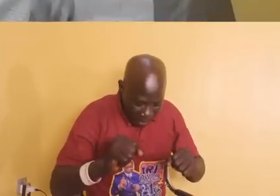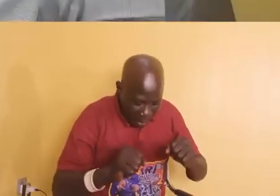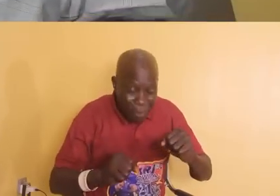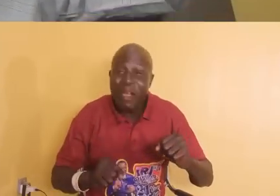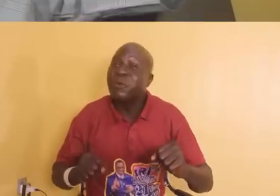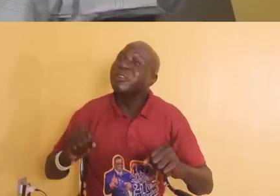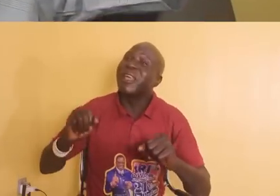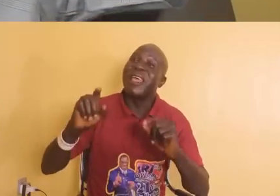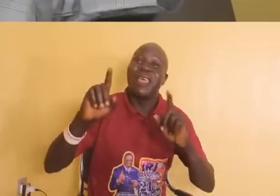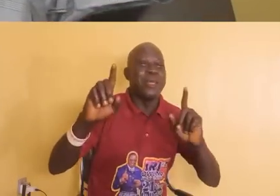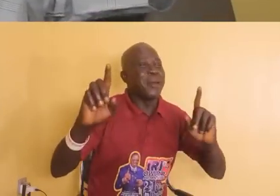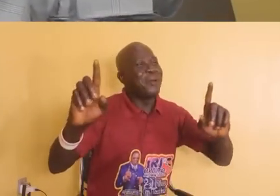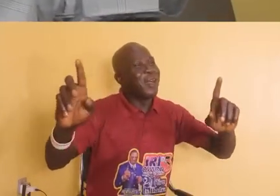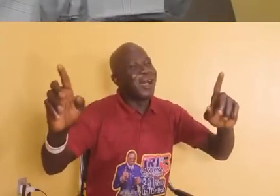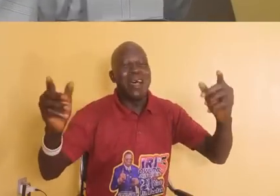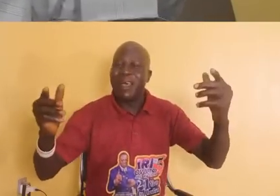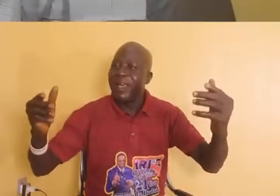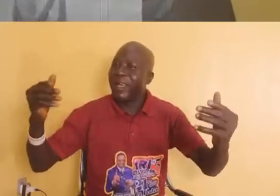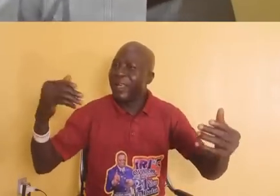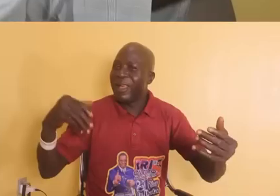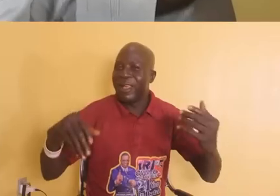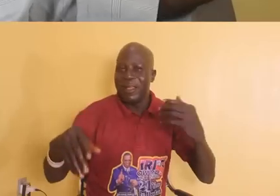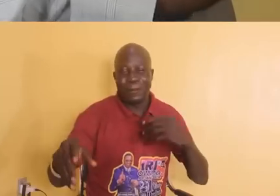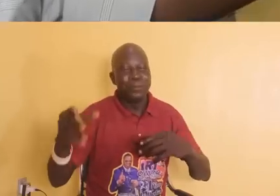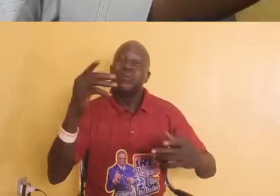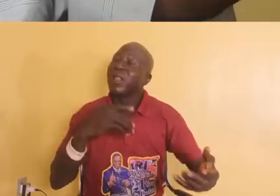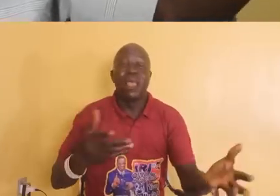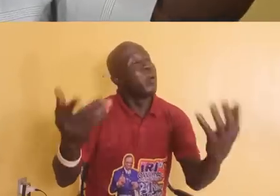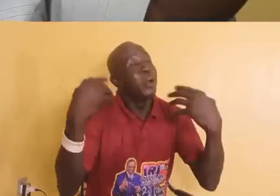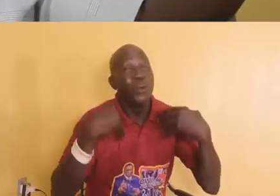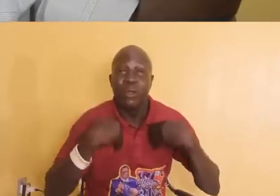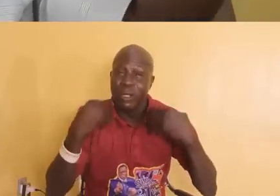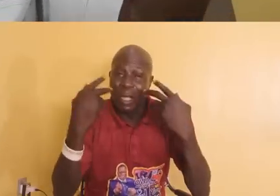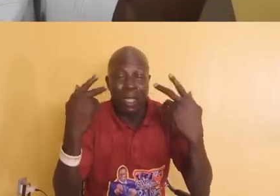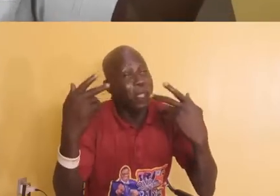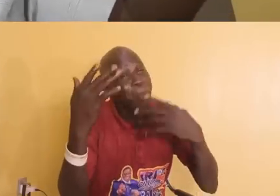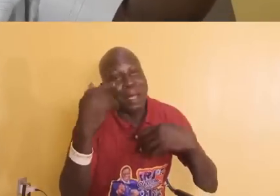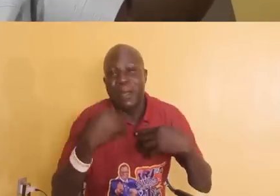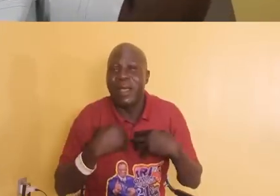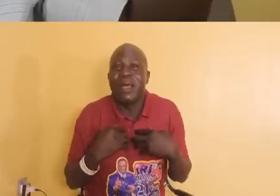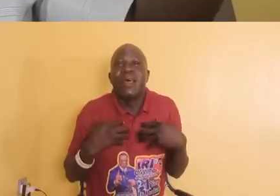Wow.